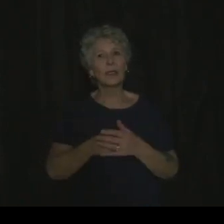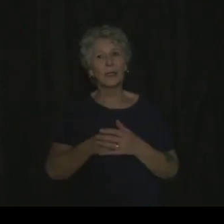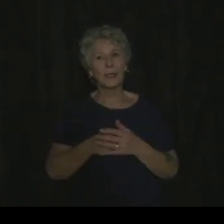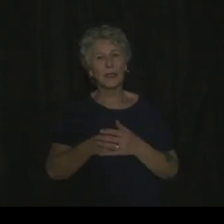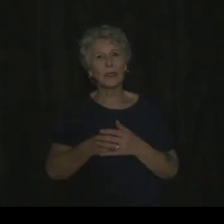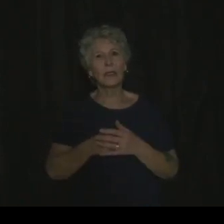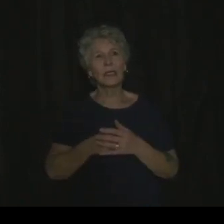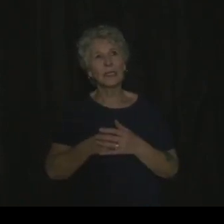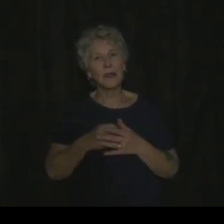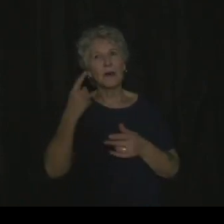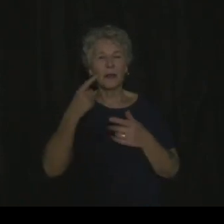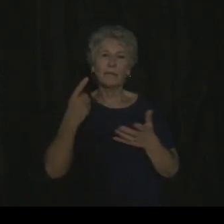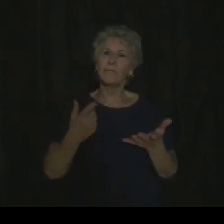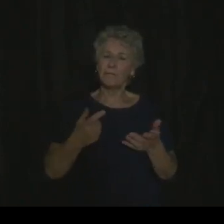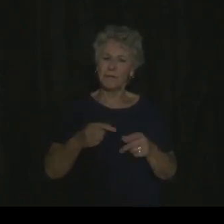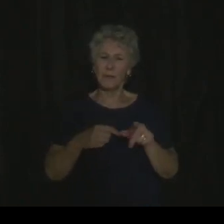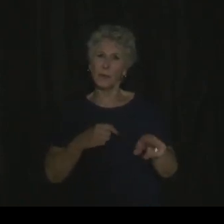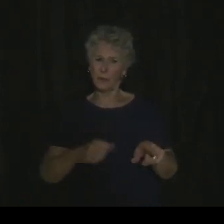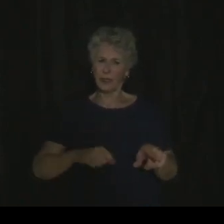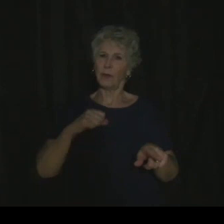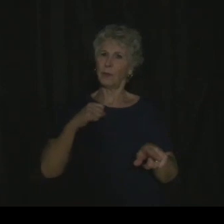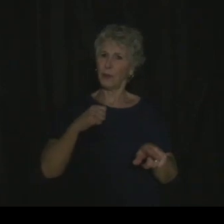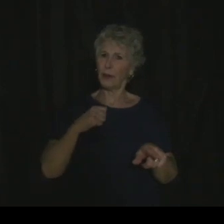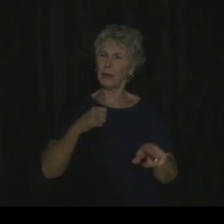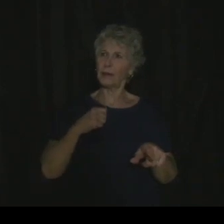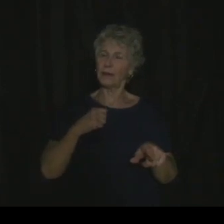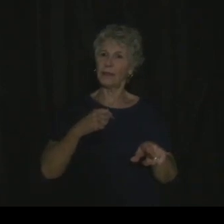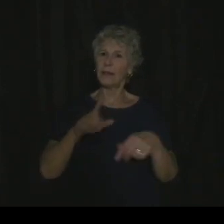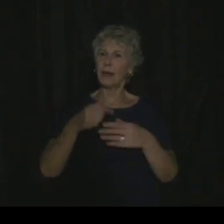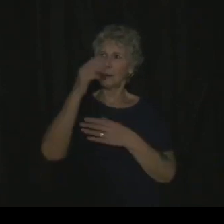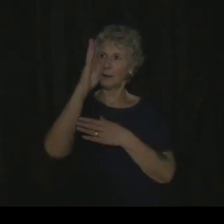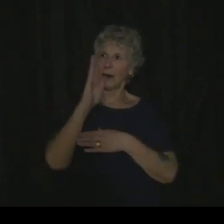nervy to question how God applies his mercy.